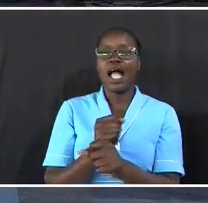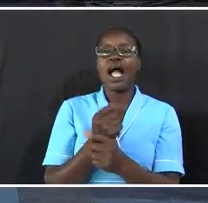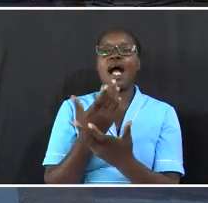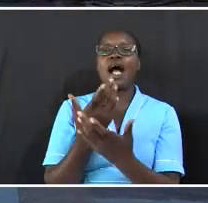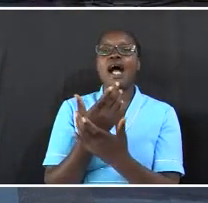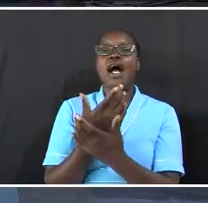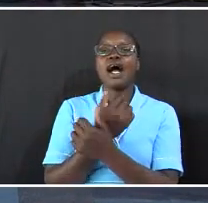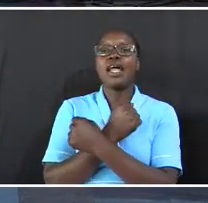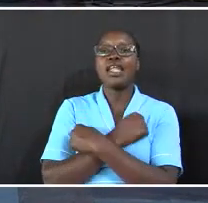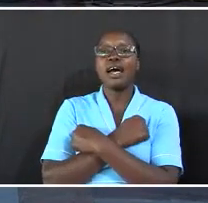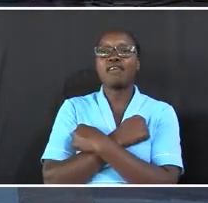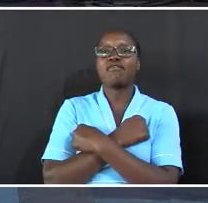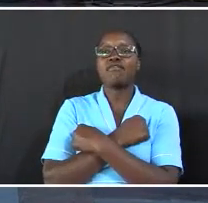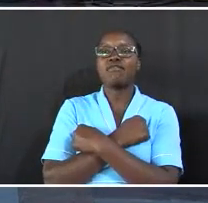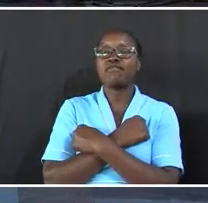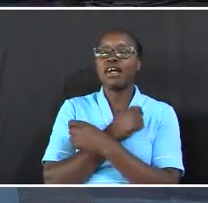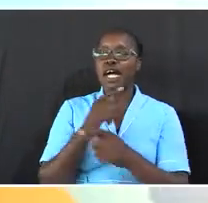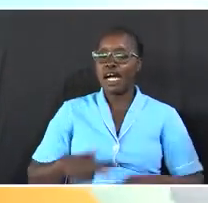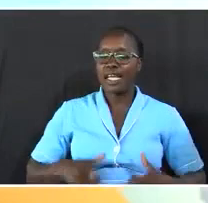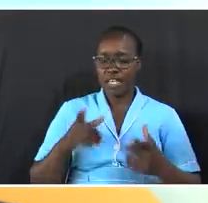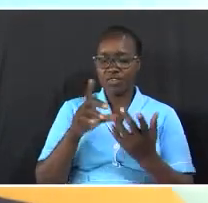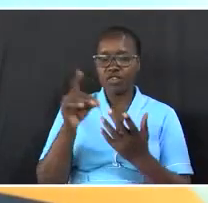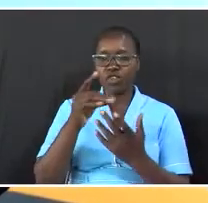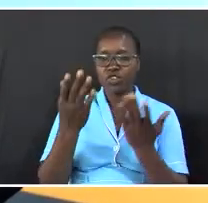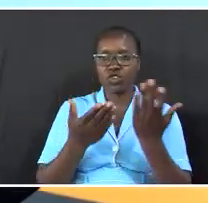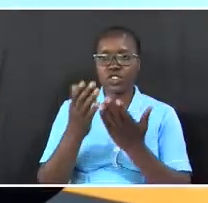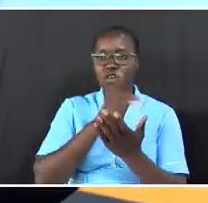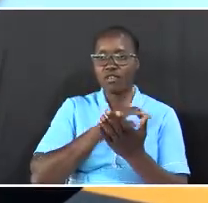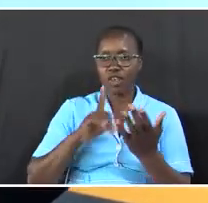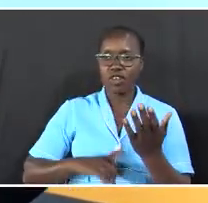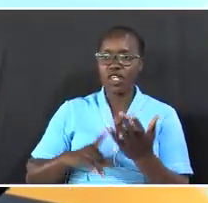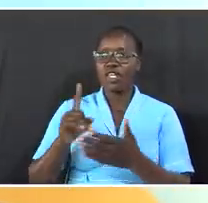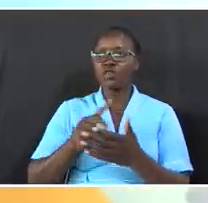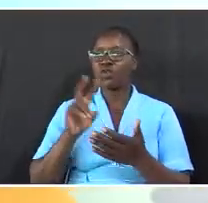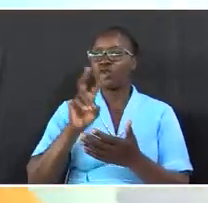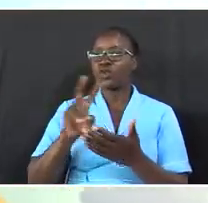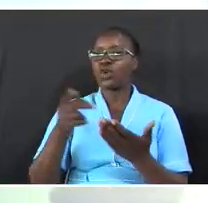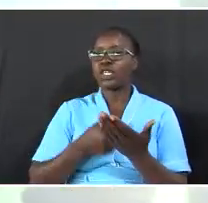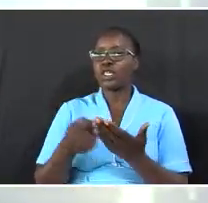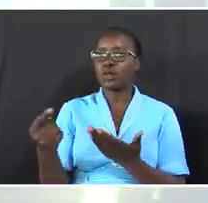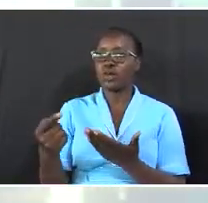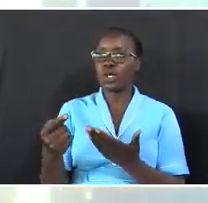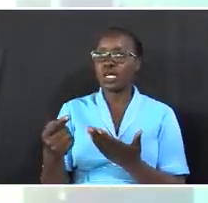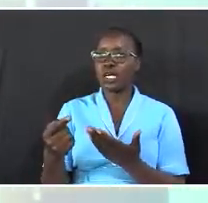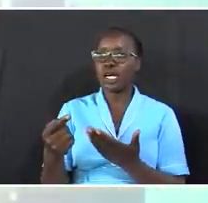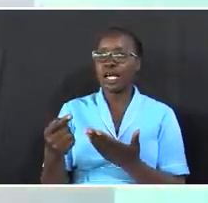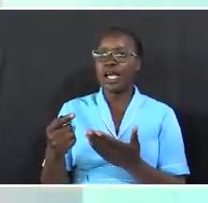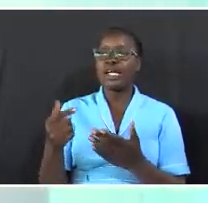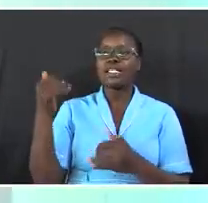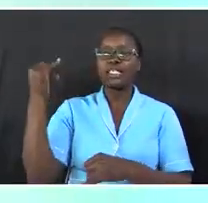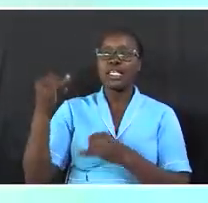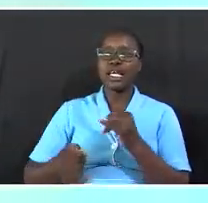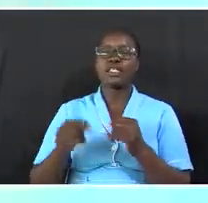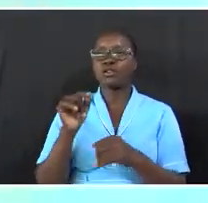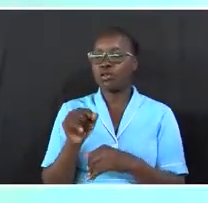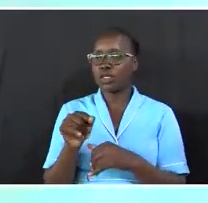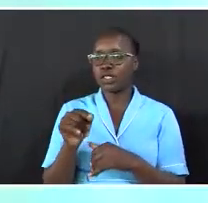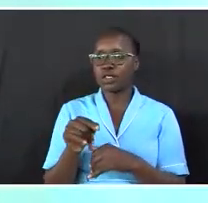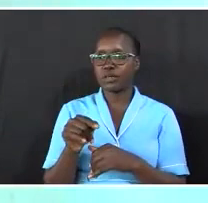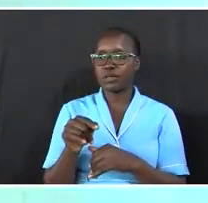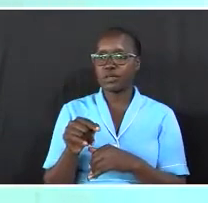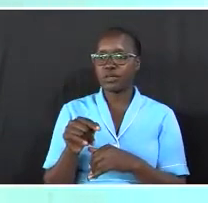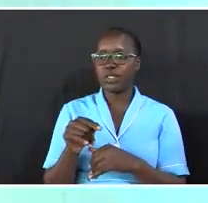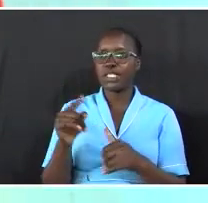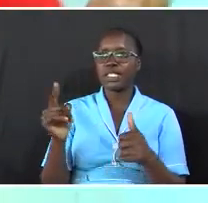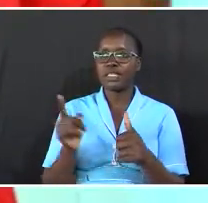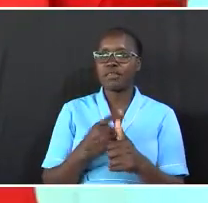choice to serve the Lord. This is what we saw in the week. This is the last point.